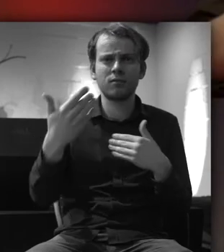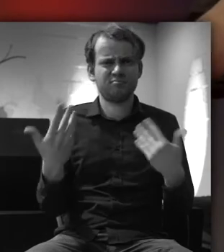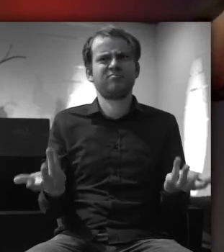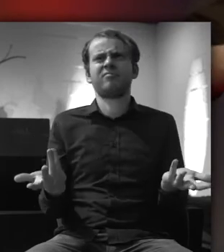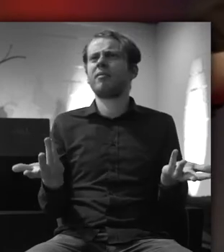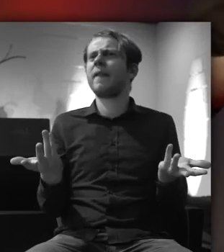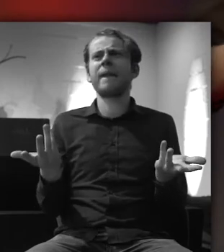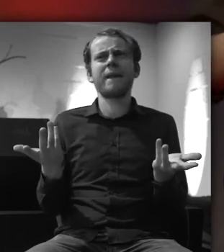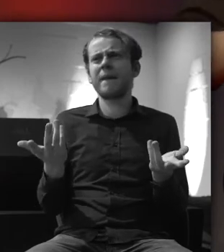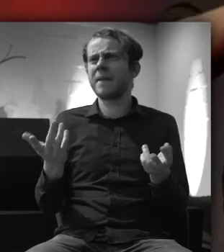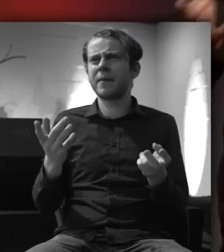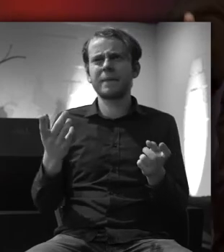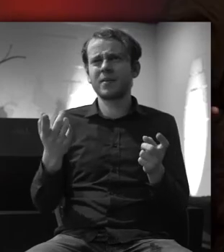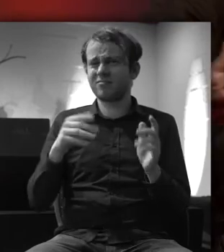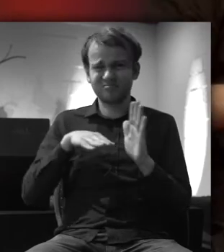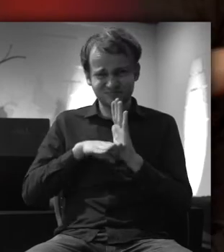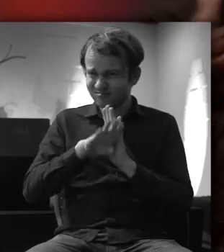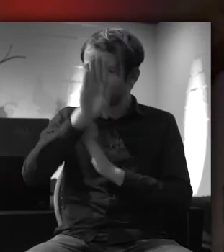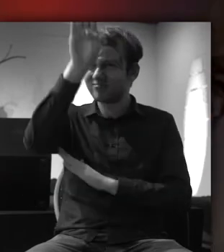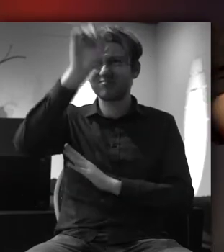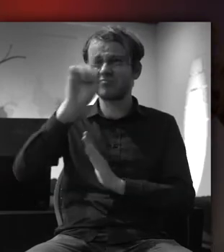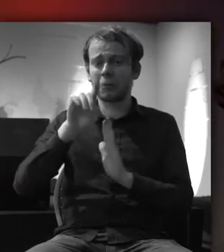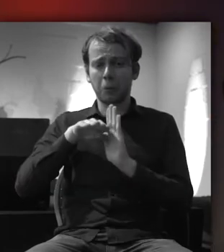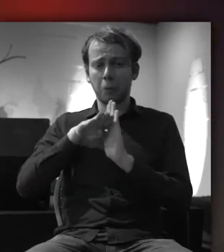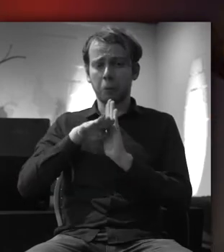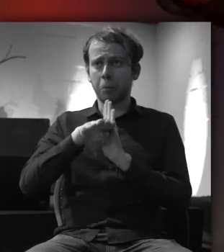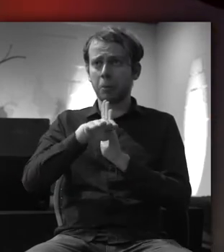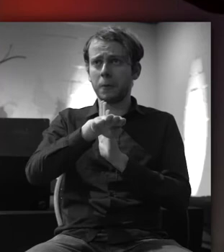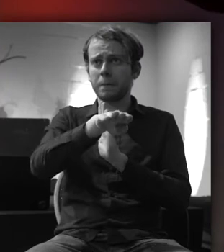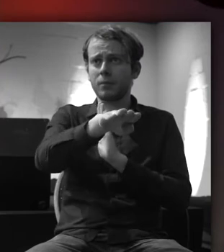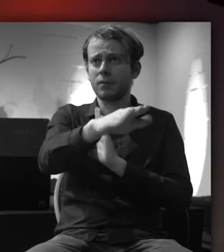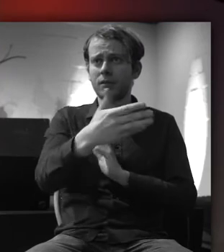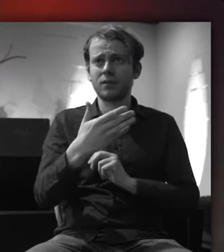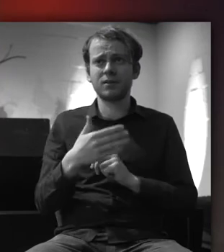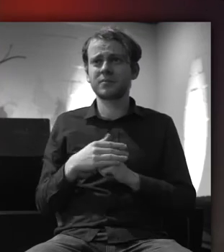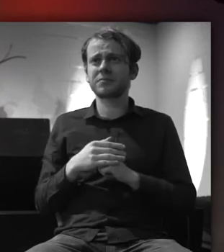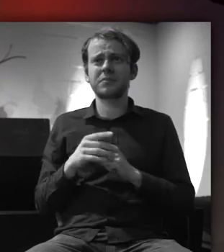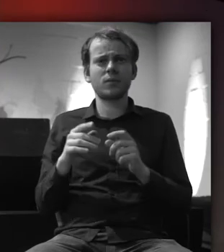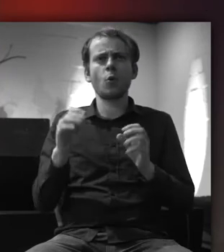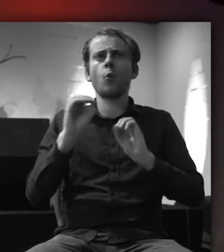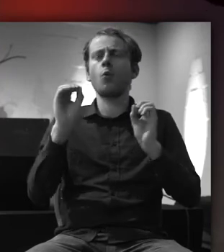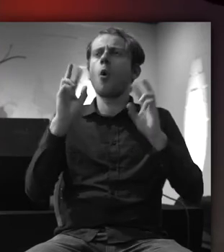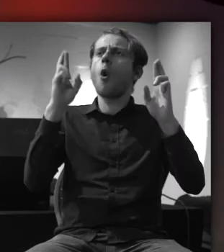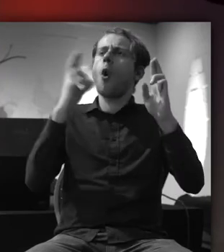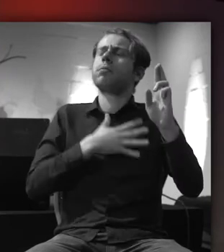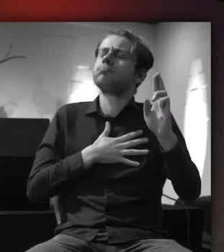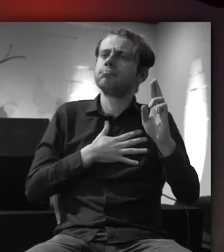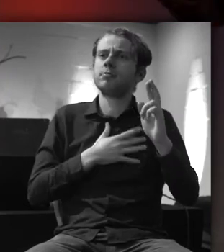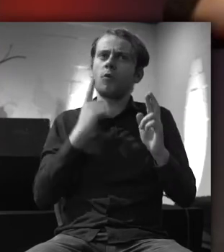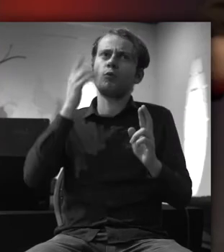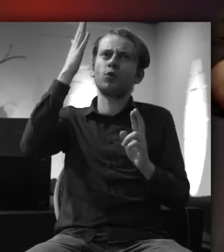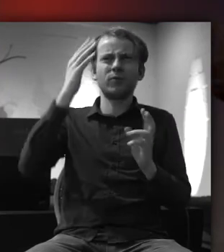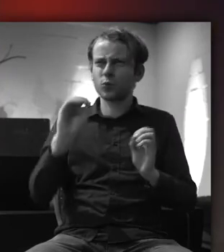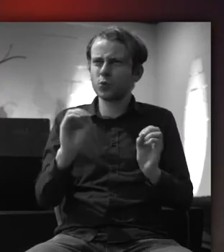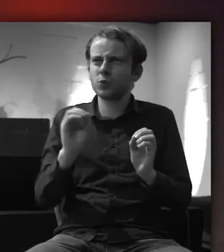when he doesn't really see any hope or any opportunity. And the light at the end of the tunnel is really dimming till he